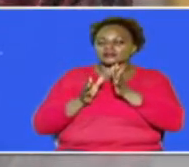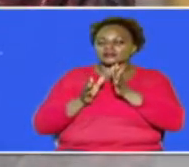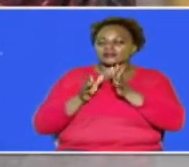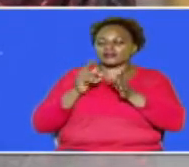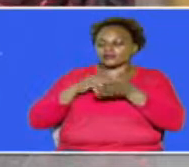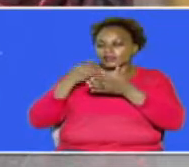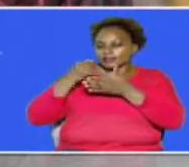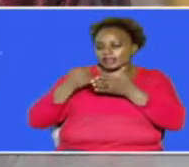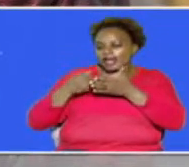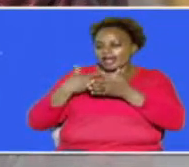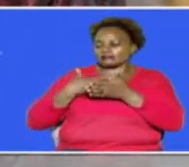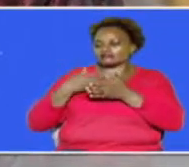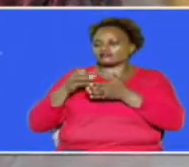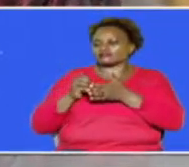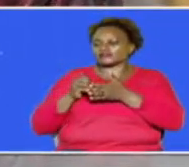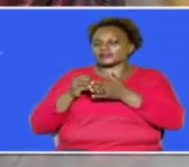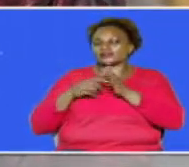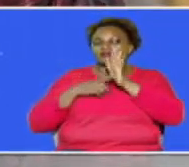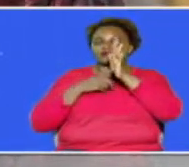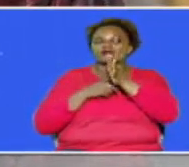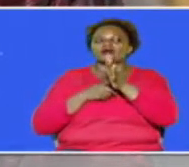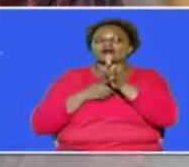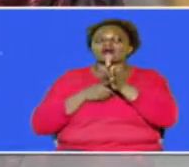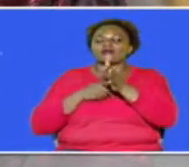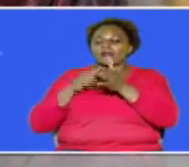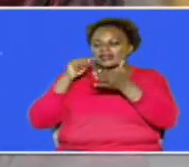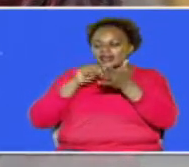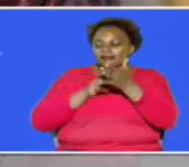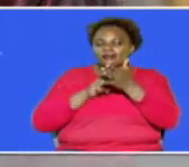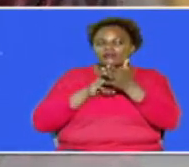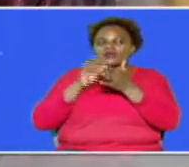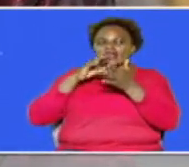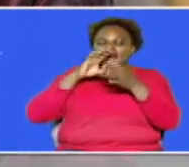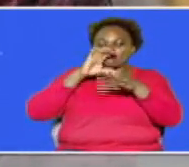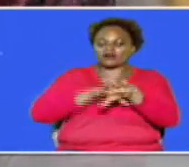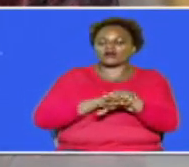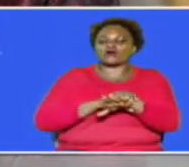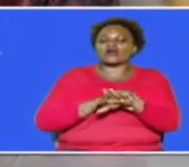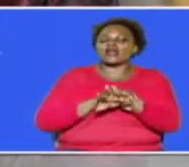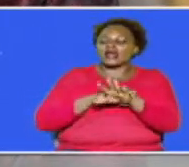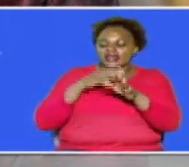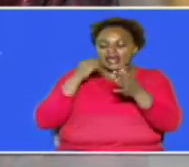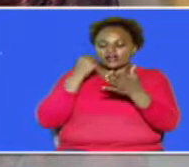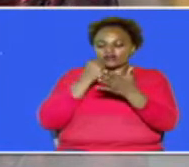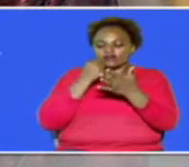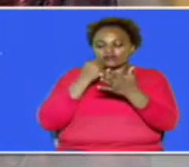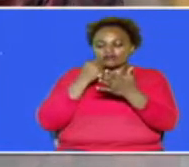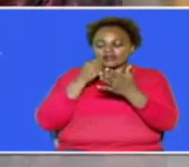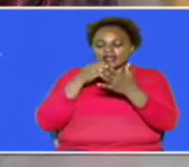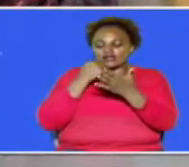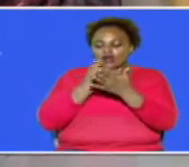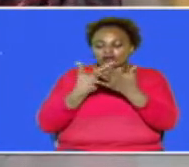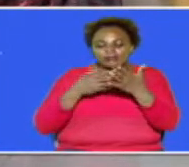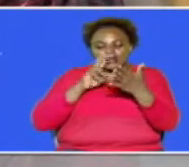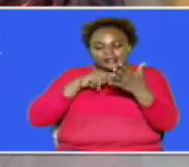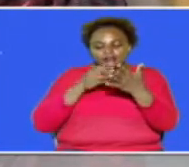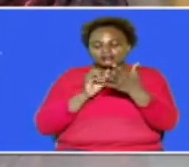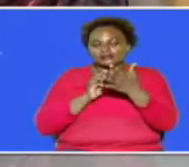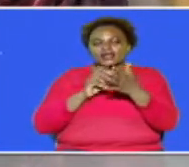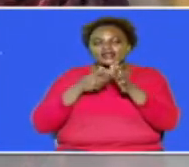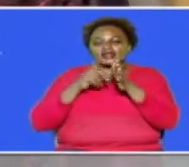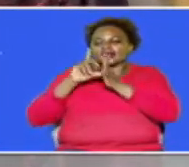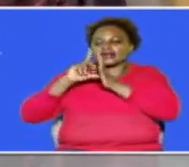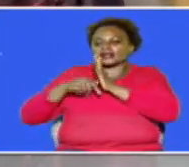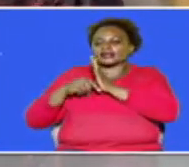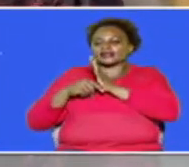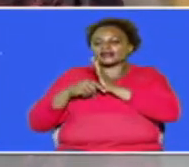So his signature is nothing. It was just symbolic. But the point is, we never got that document mm-hmm. given to us. The next thing we hear is